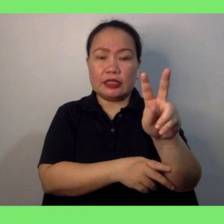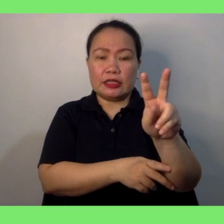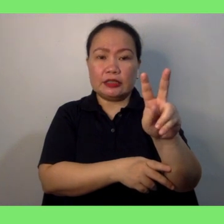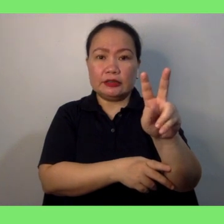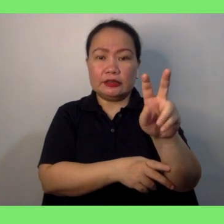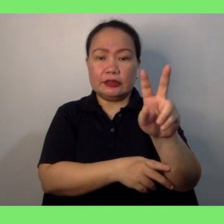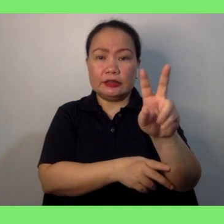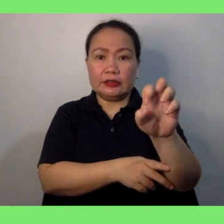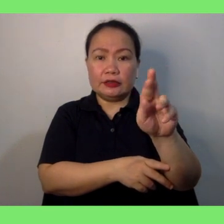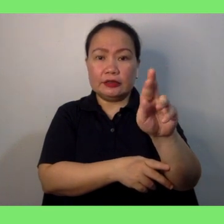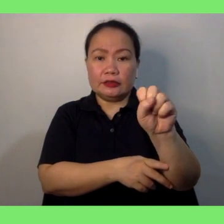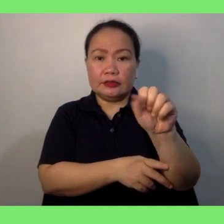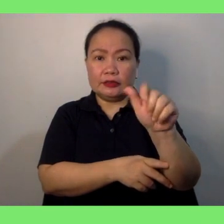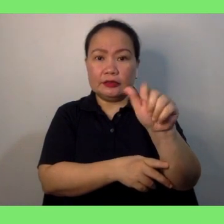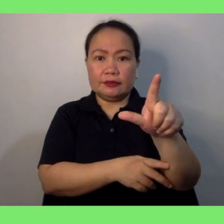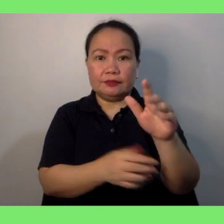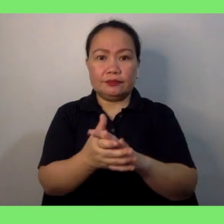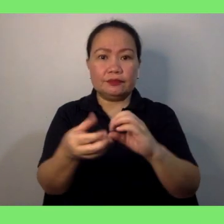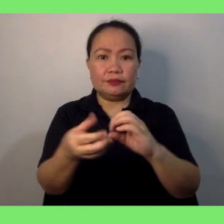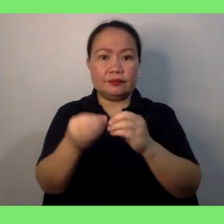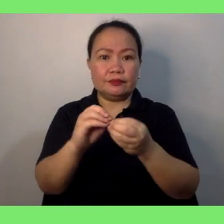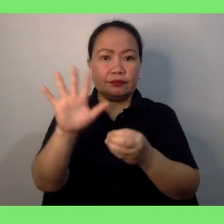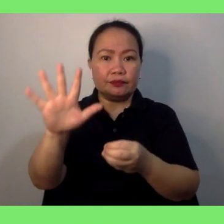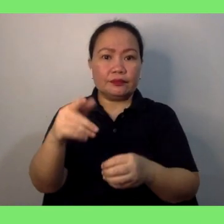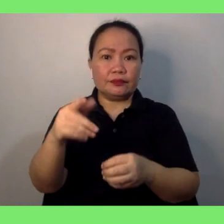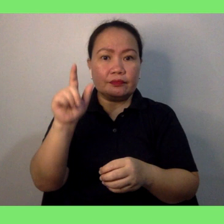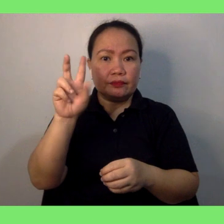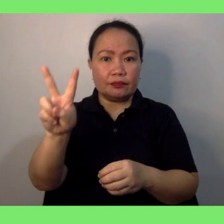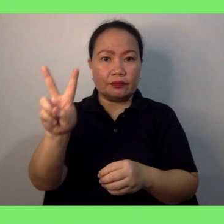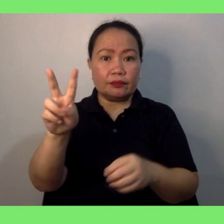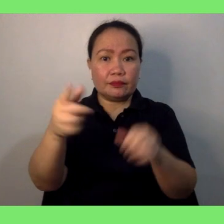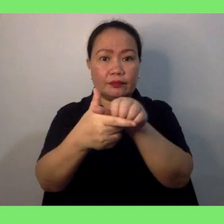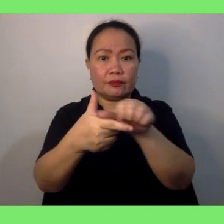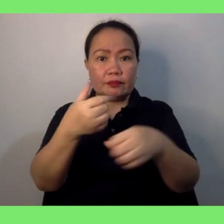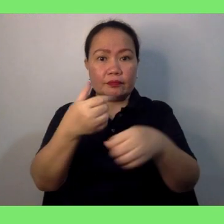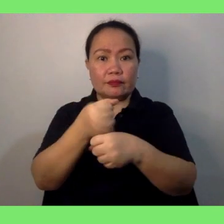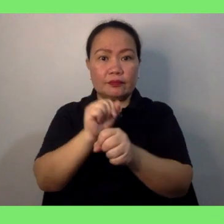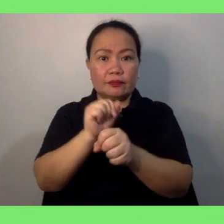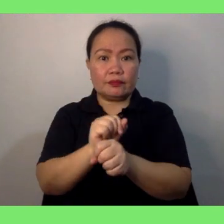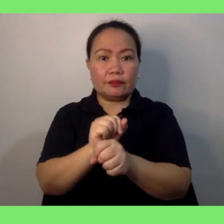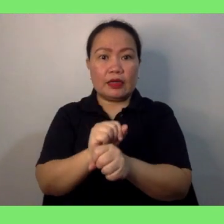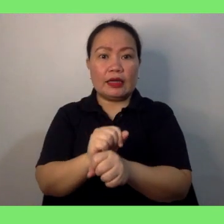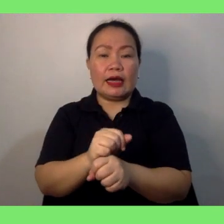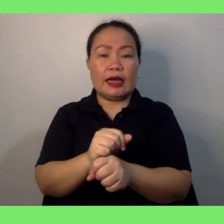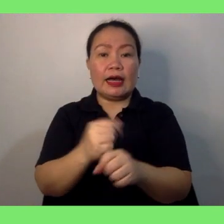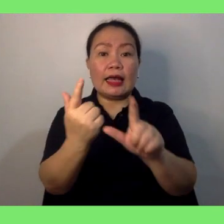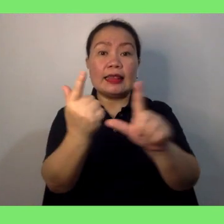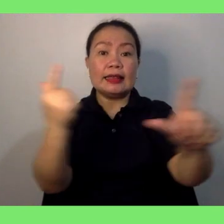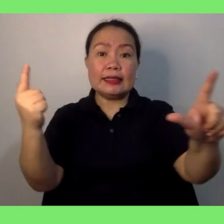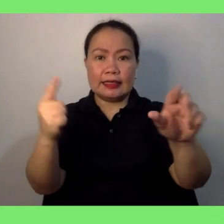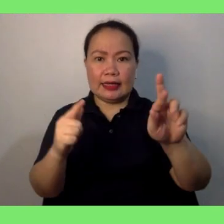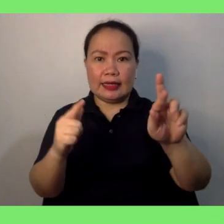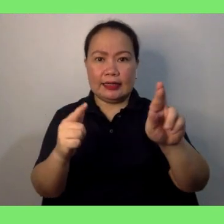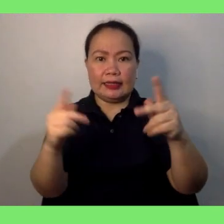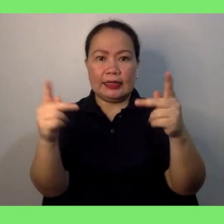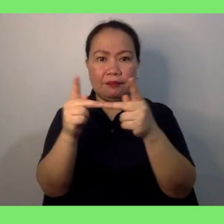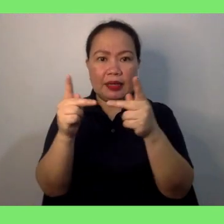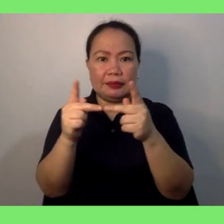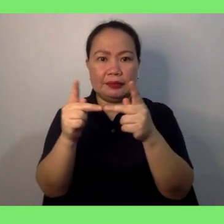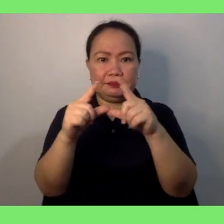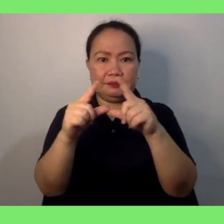are adjacent and their uncommon sides are opposite rays. Anong tawag natin doon? Linear pair. So, kapag meron